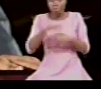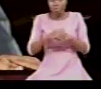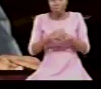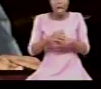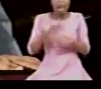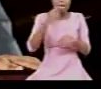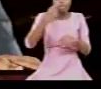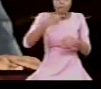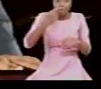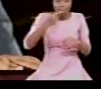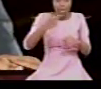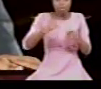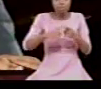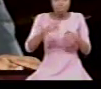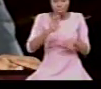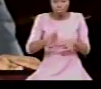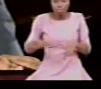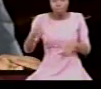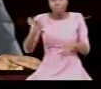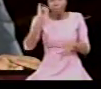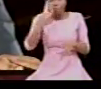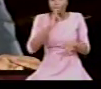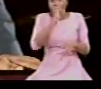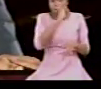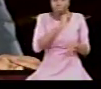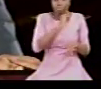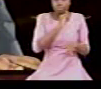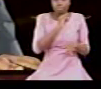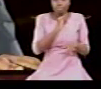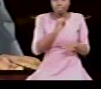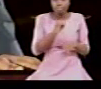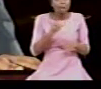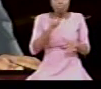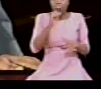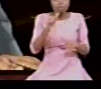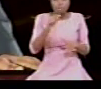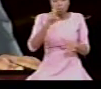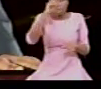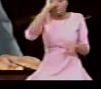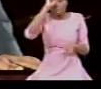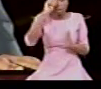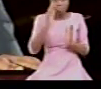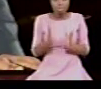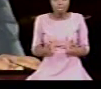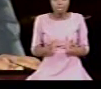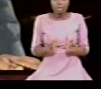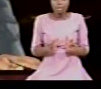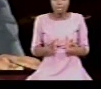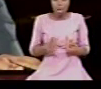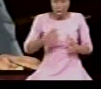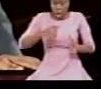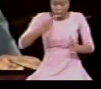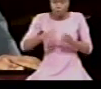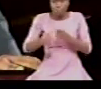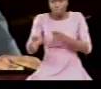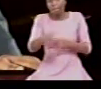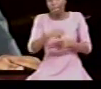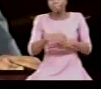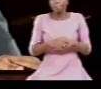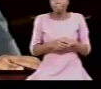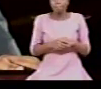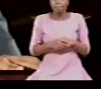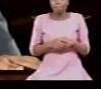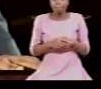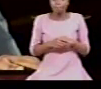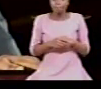Speak unto the children of Israel, not Egyptians. Speak to them.